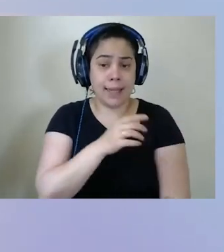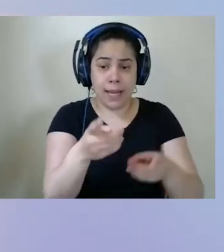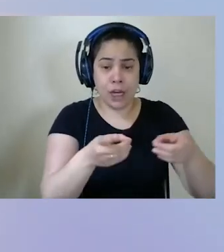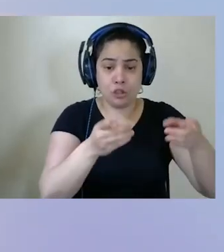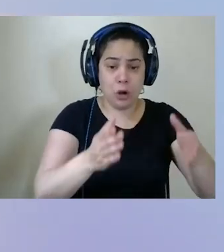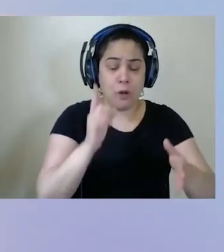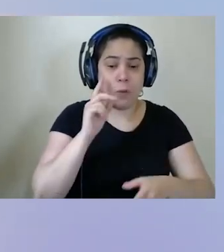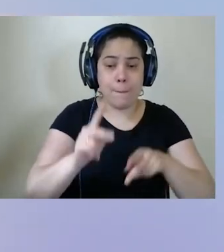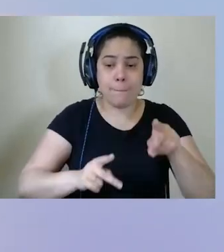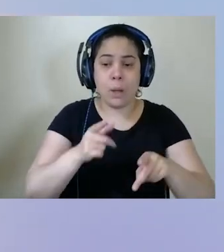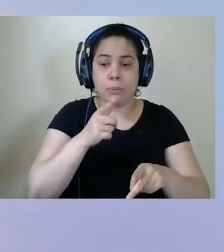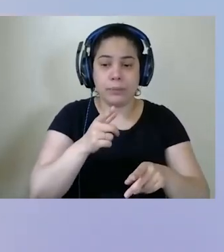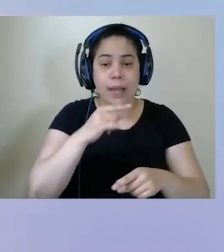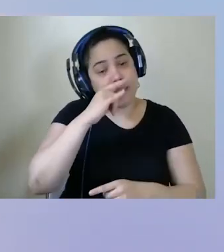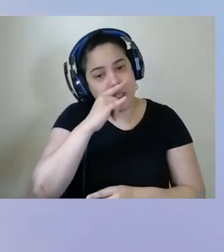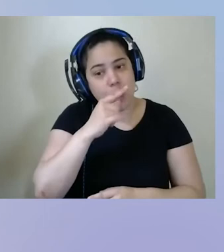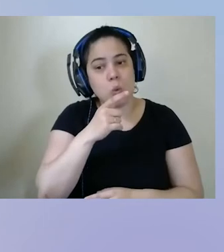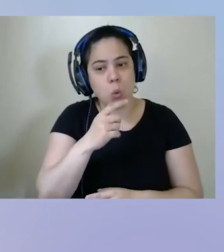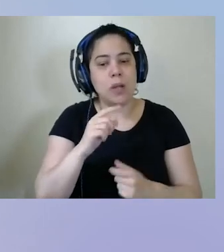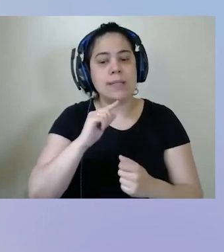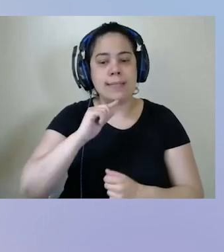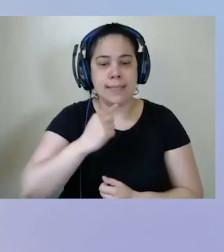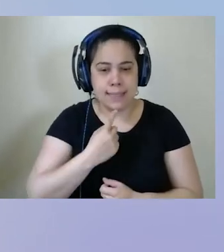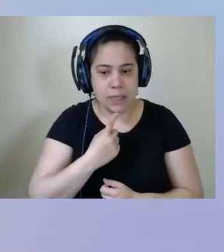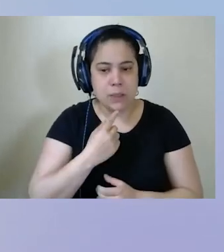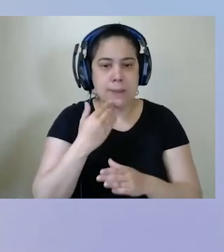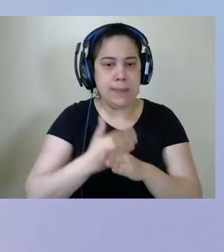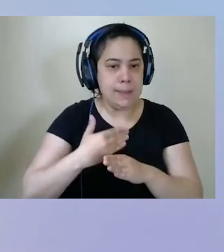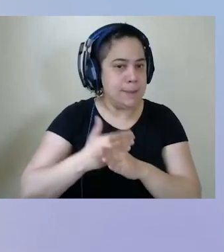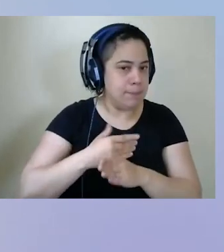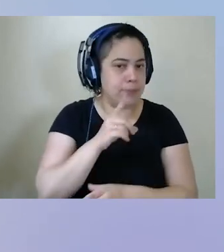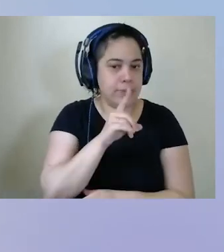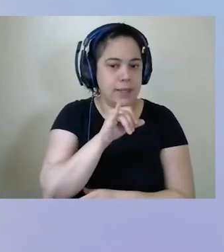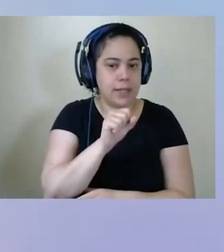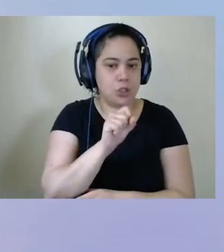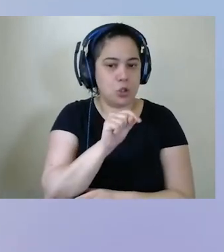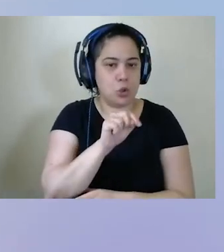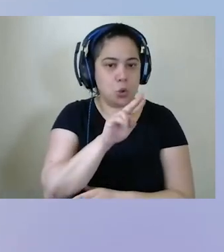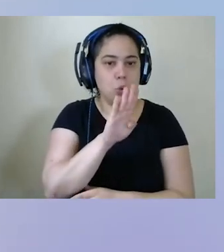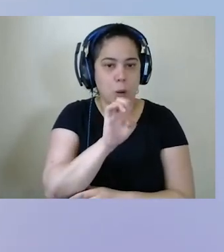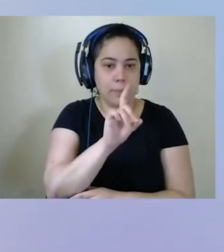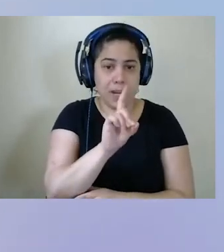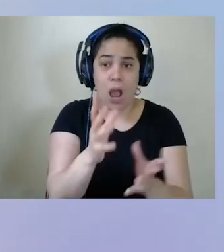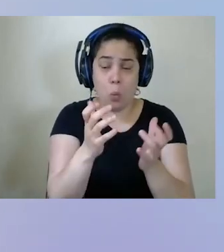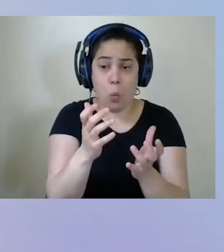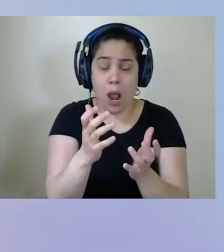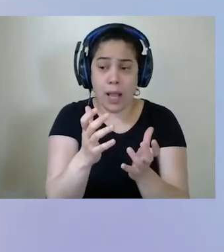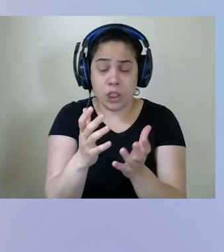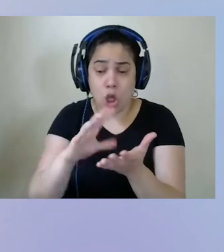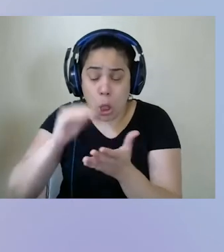severely disturbed kids. I needed to learn more about this. I had adult patients as well, private patients as